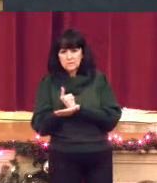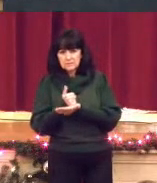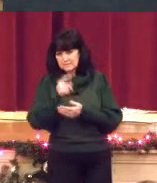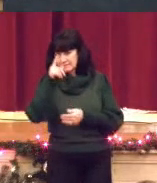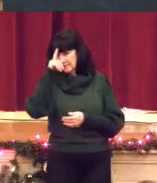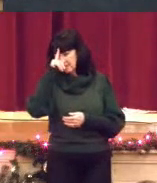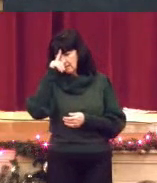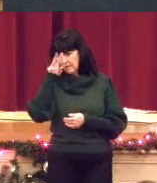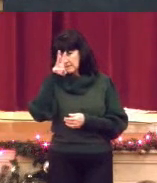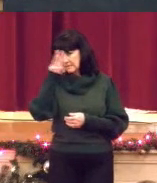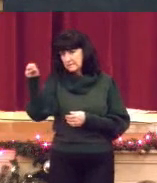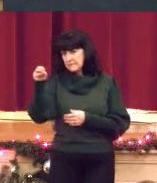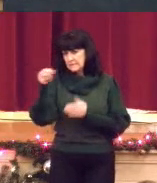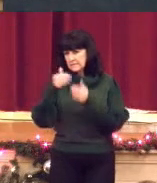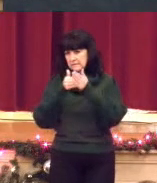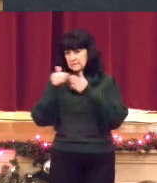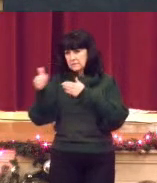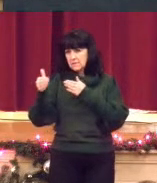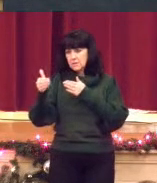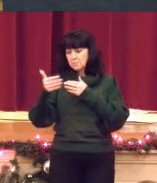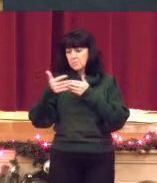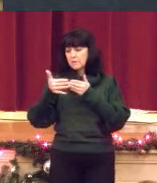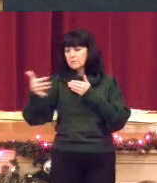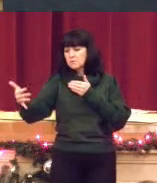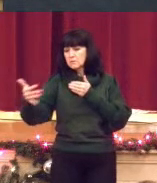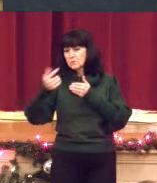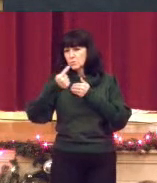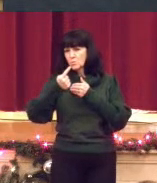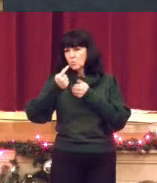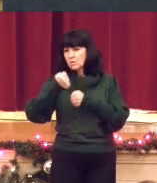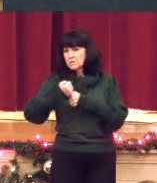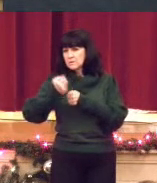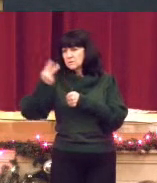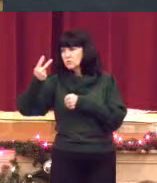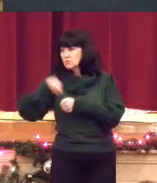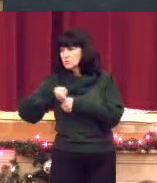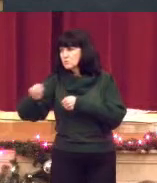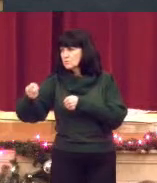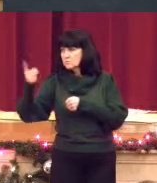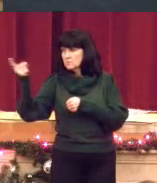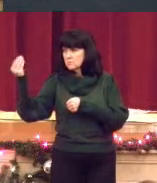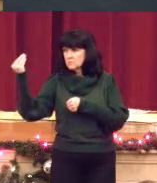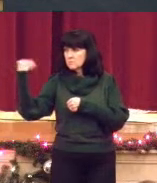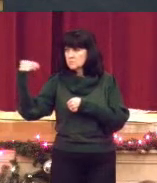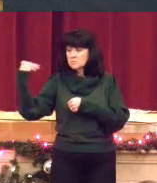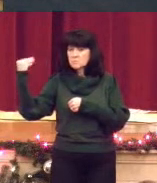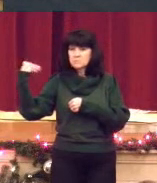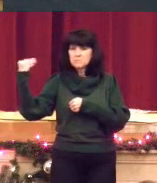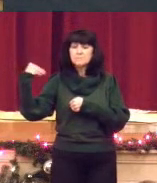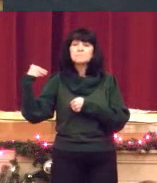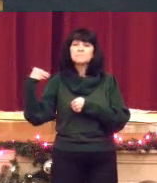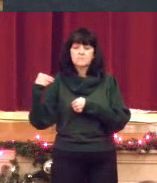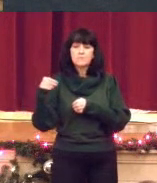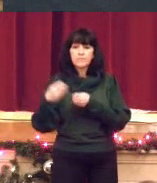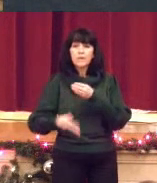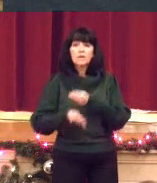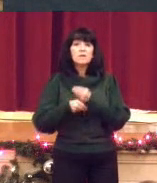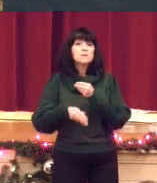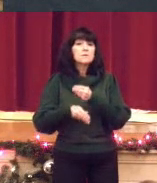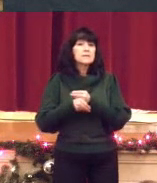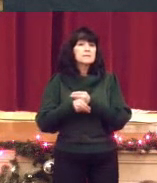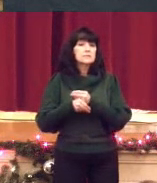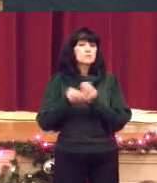the next year or two. I'm looking for John for a nod. Additional resources